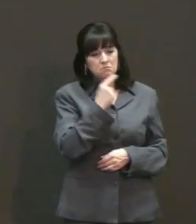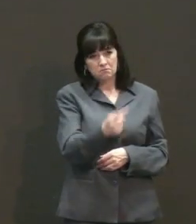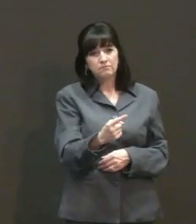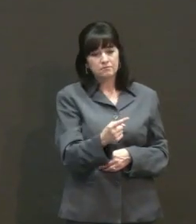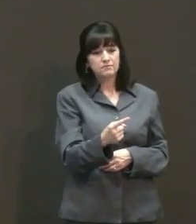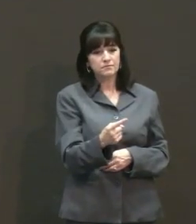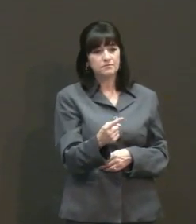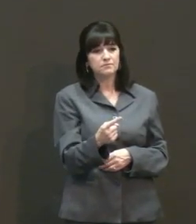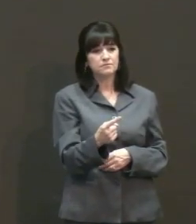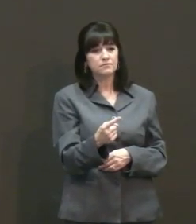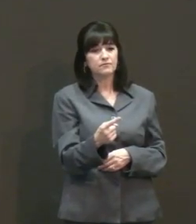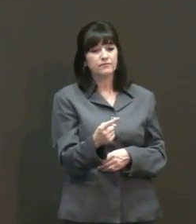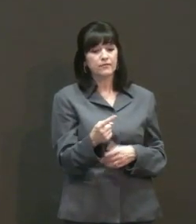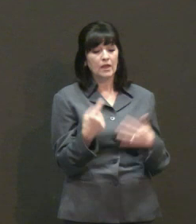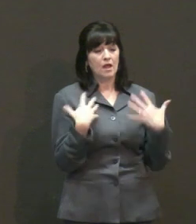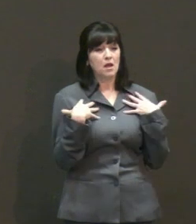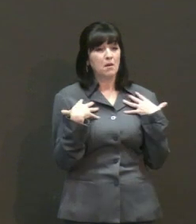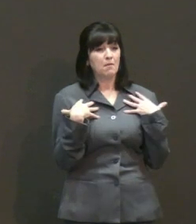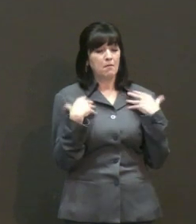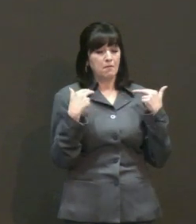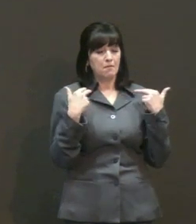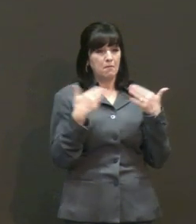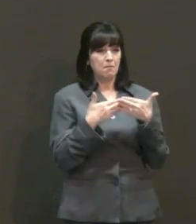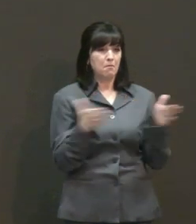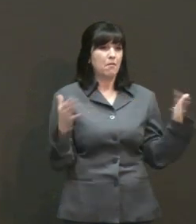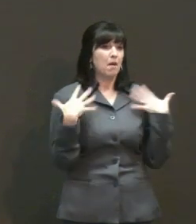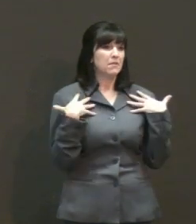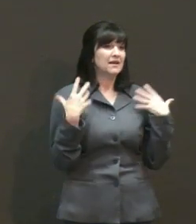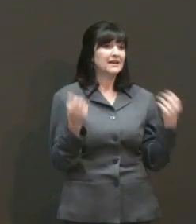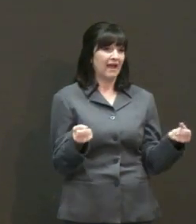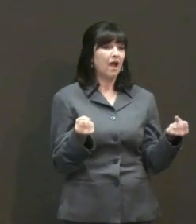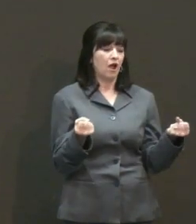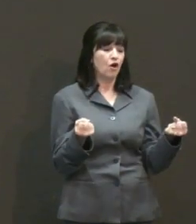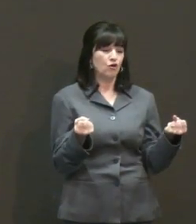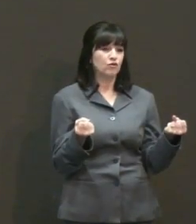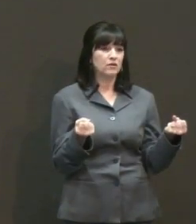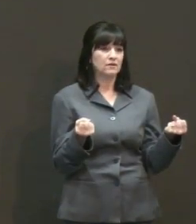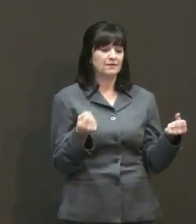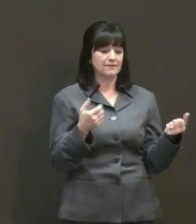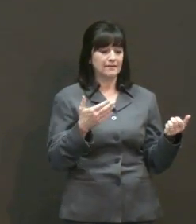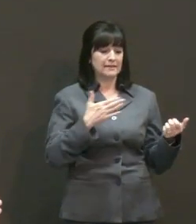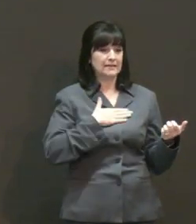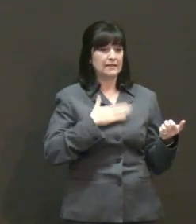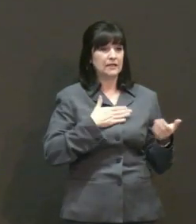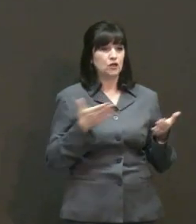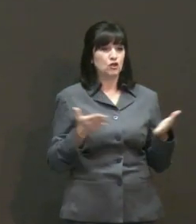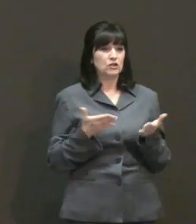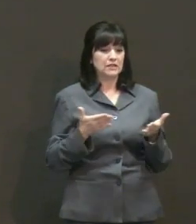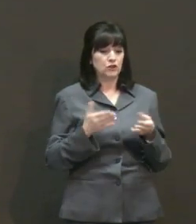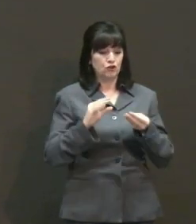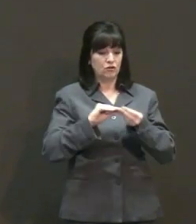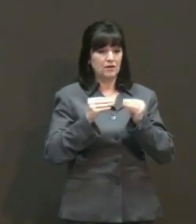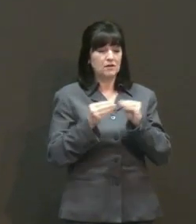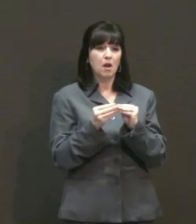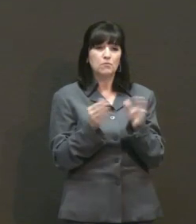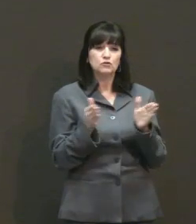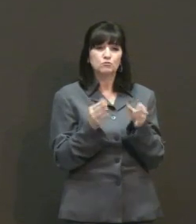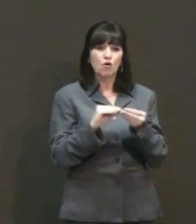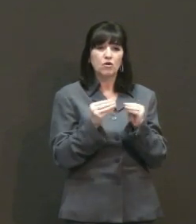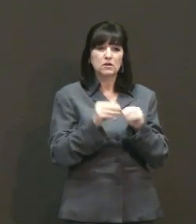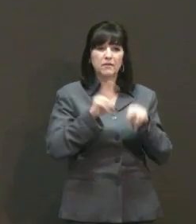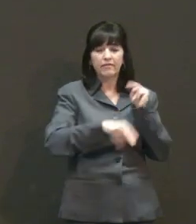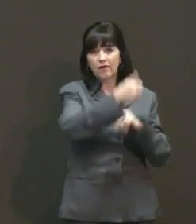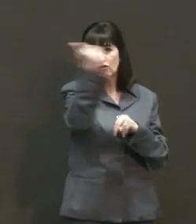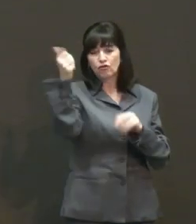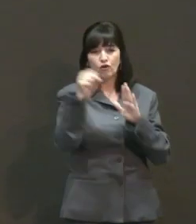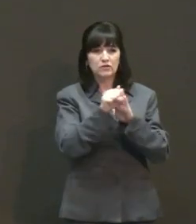kind of issues, we have the challenge of small numbers, where small numbers can move things one way or the other, and